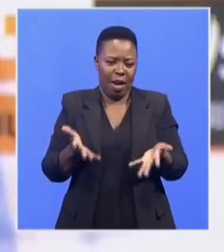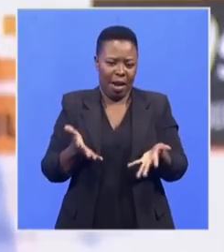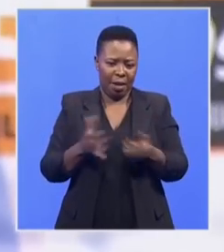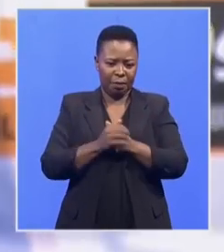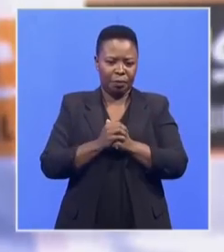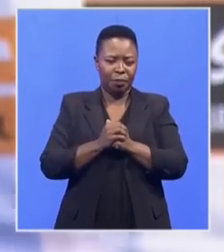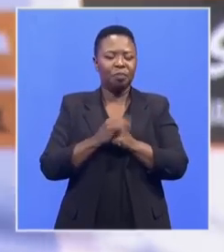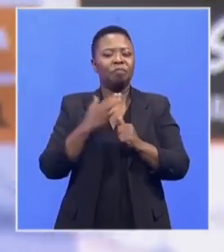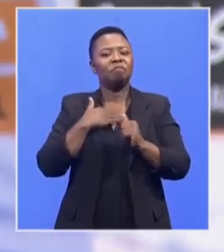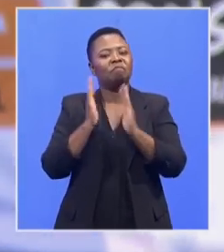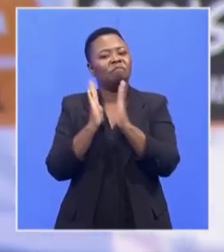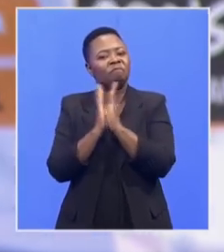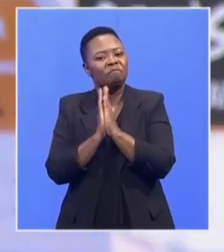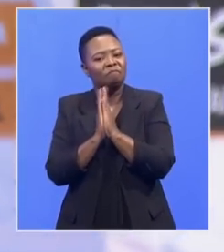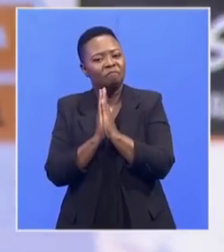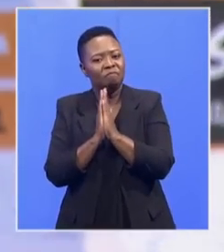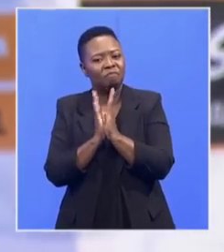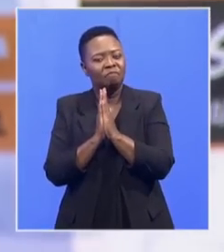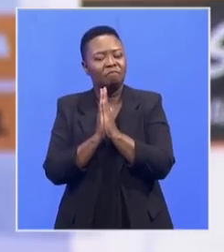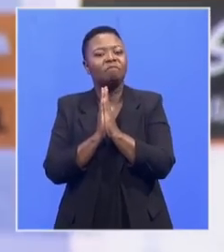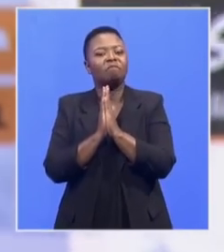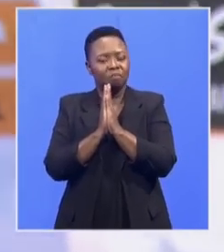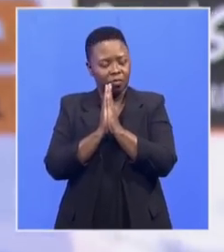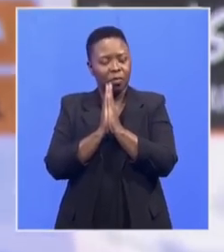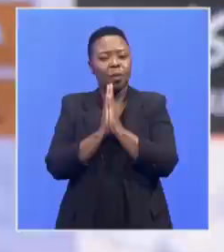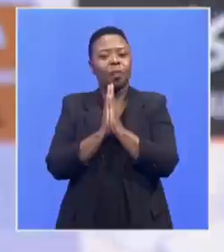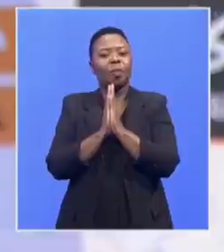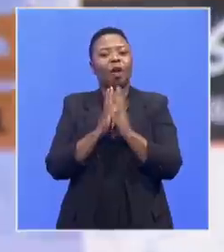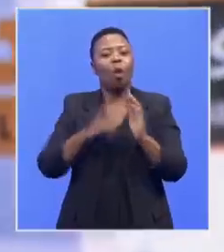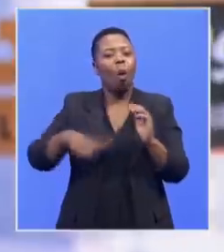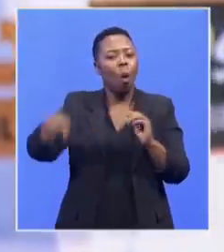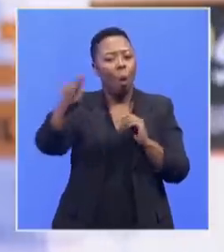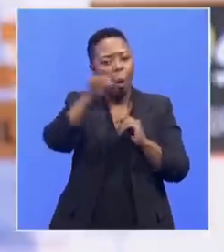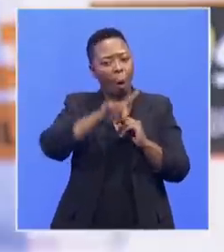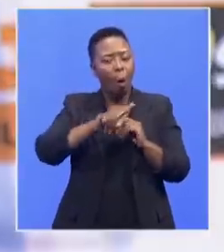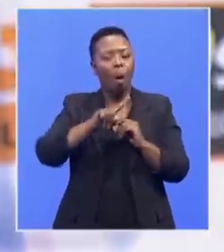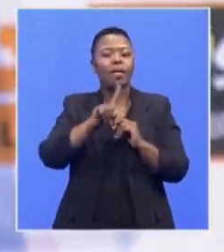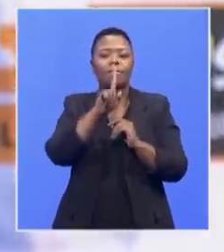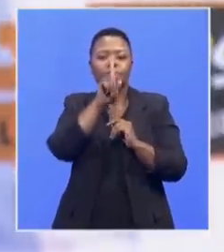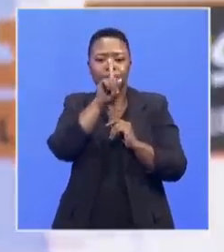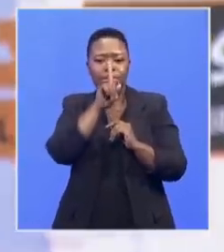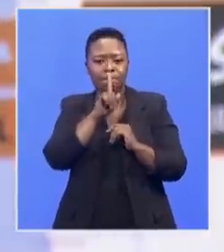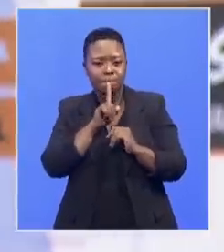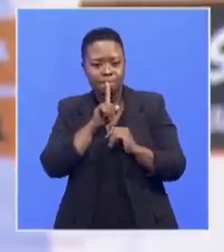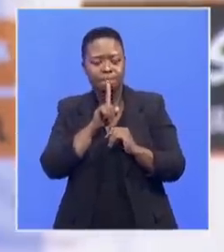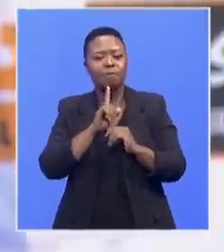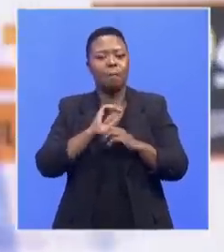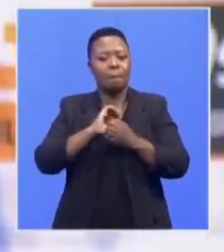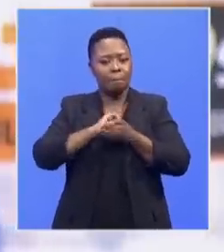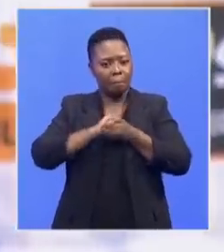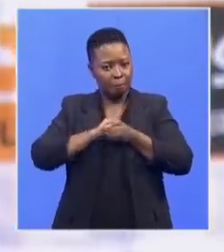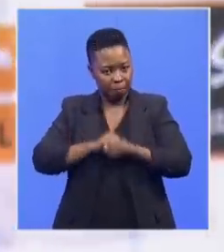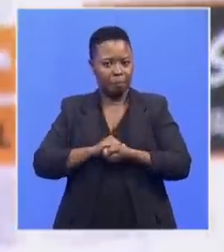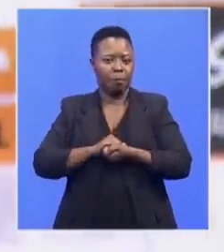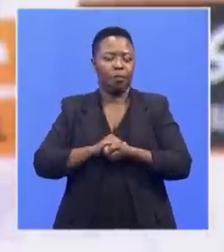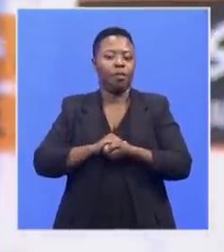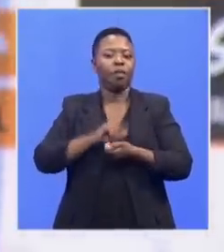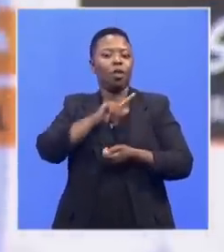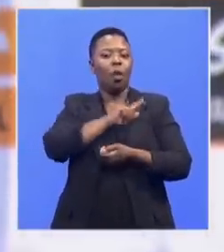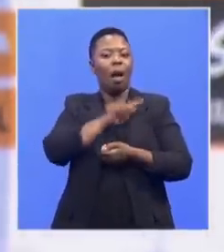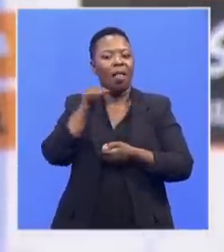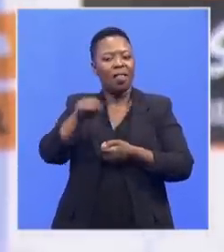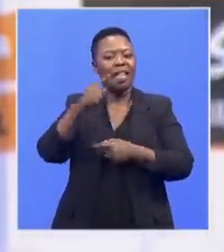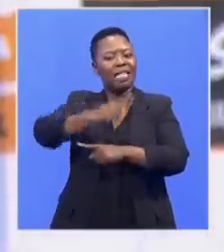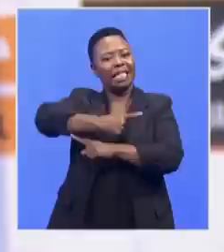gore re ke re tholeganyane ka bane letsatsi le botlhokwa gagolo le